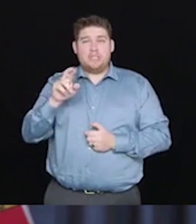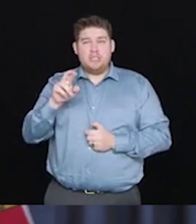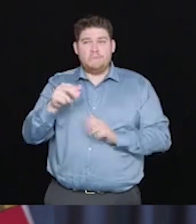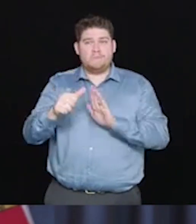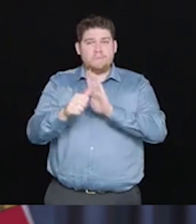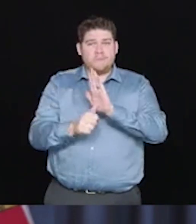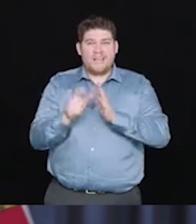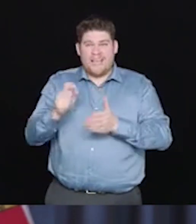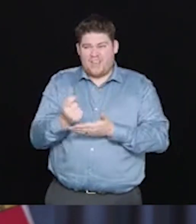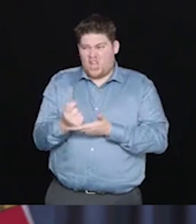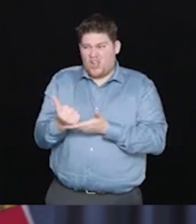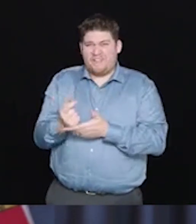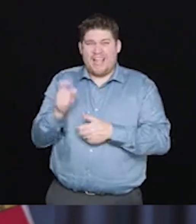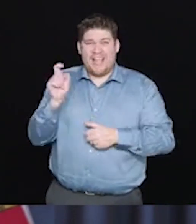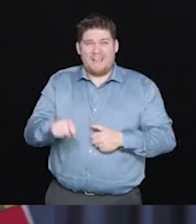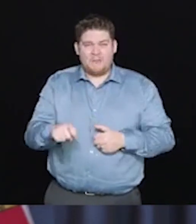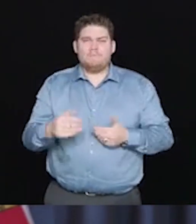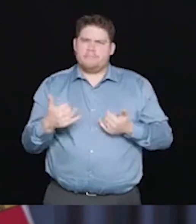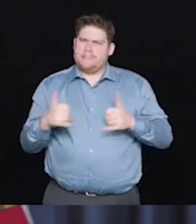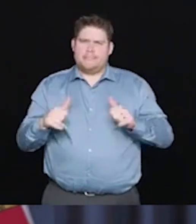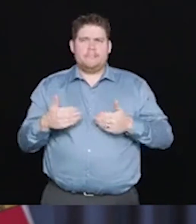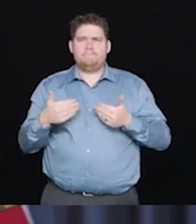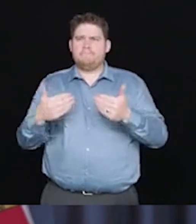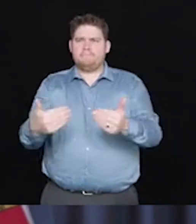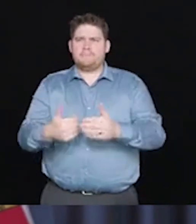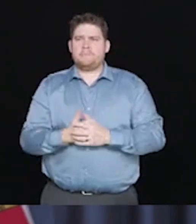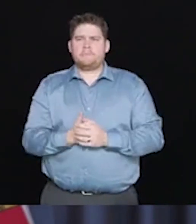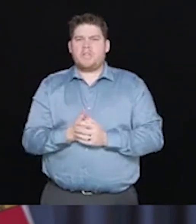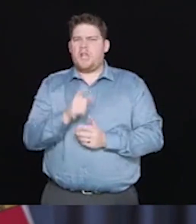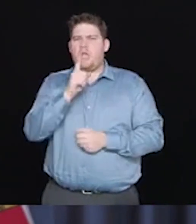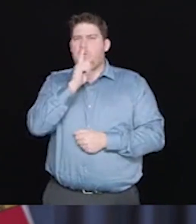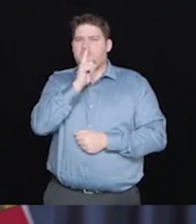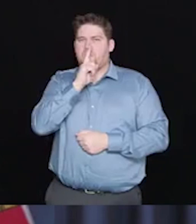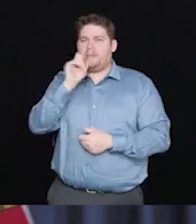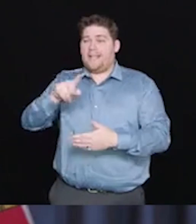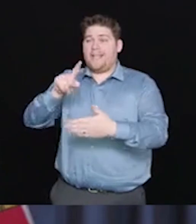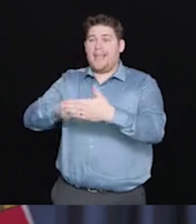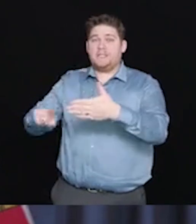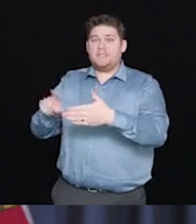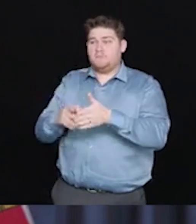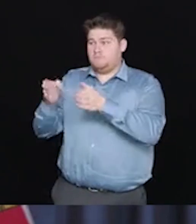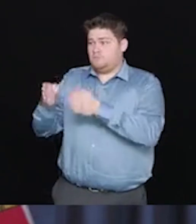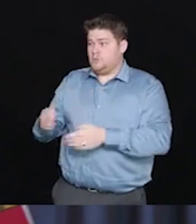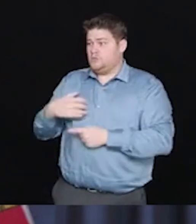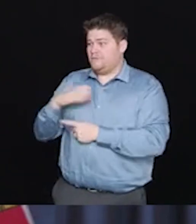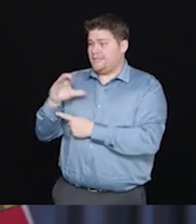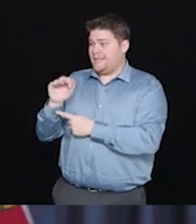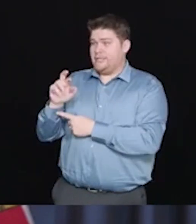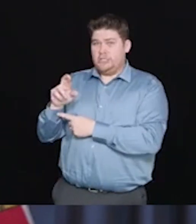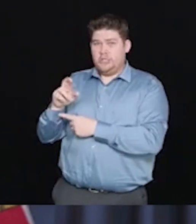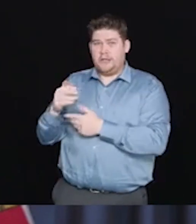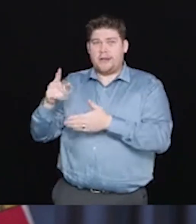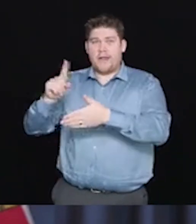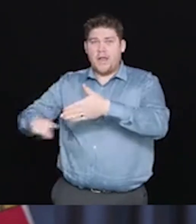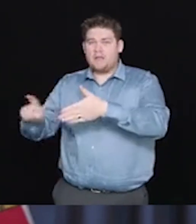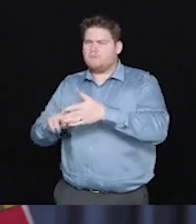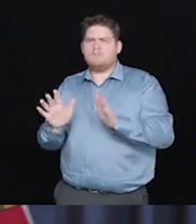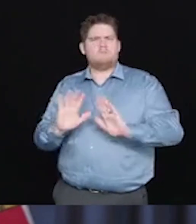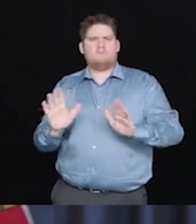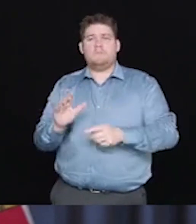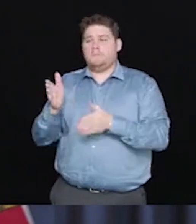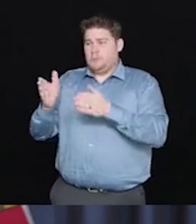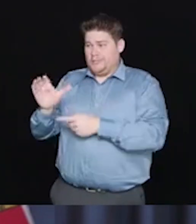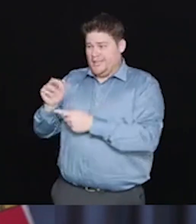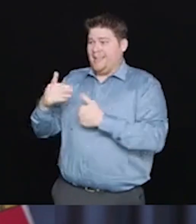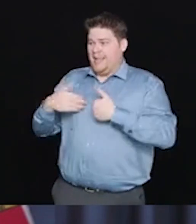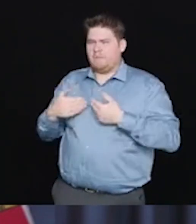how seriously we take the situation, how seriously we take the need to be prepared, and how difficult these decisions are, not just for